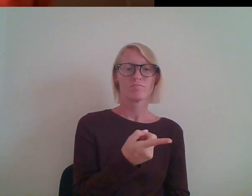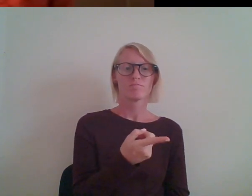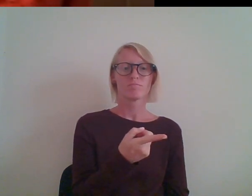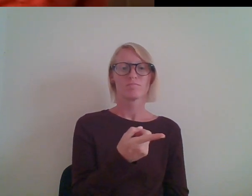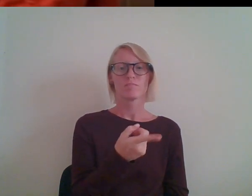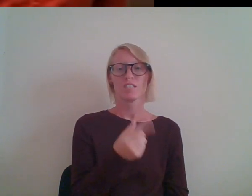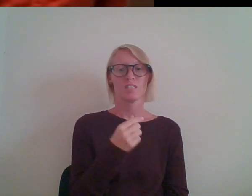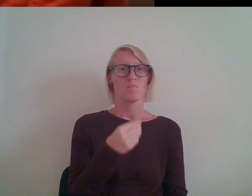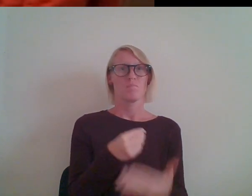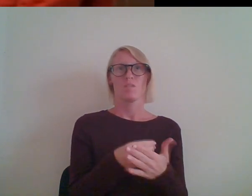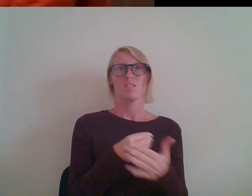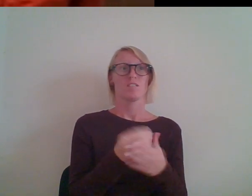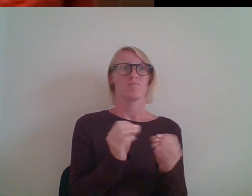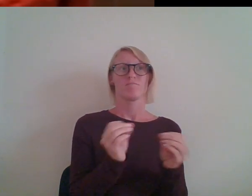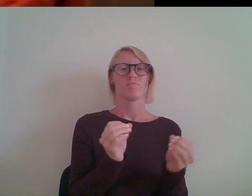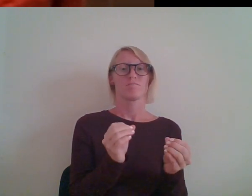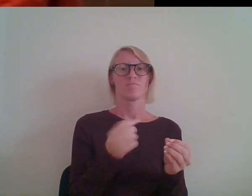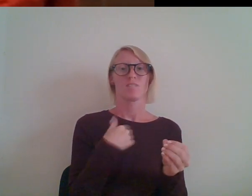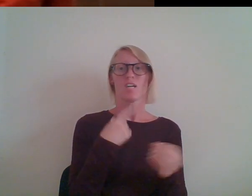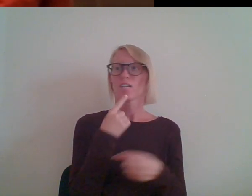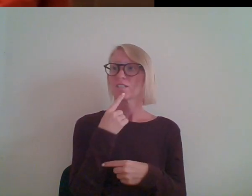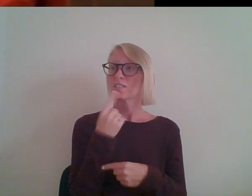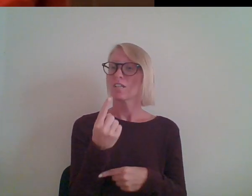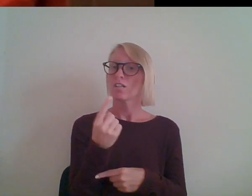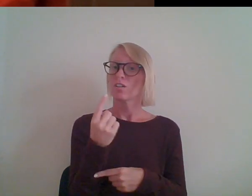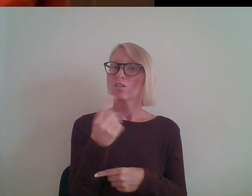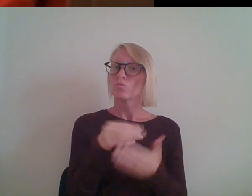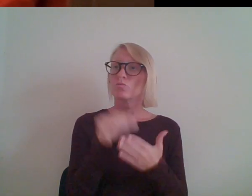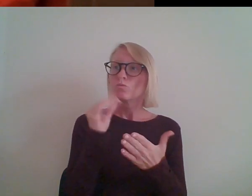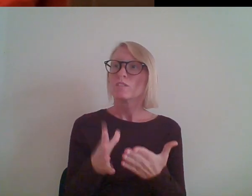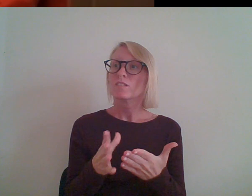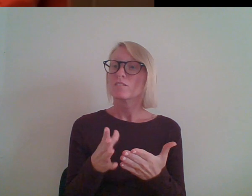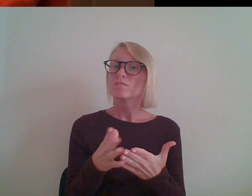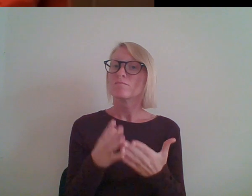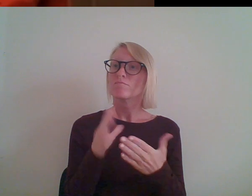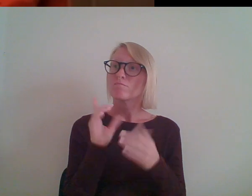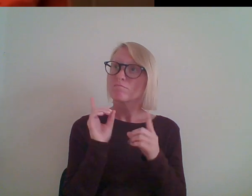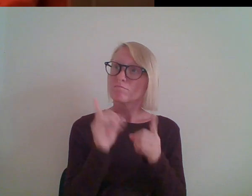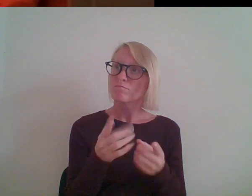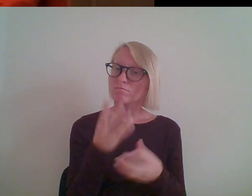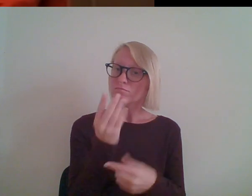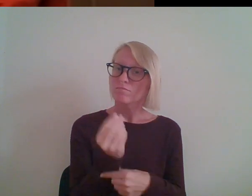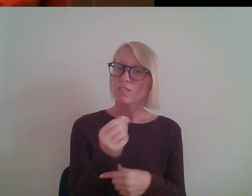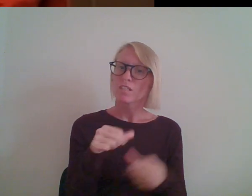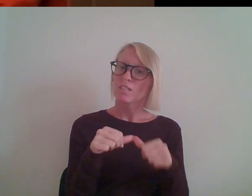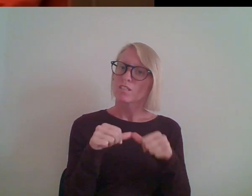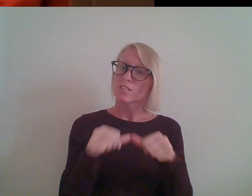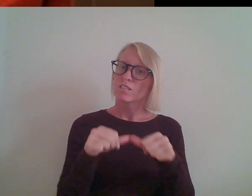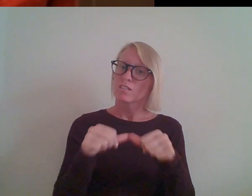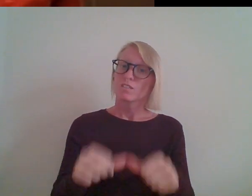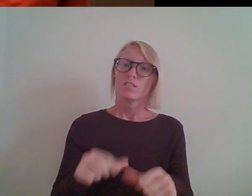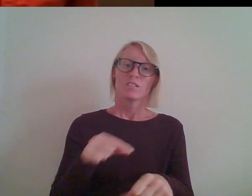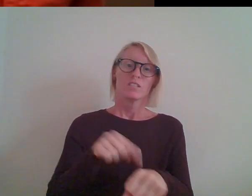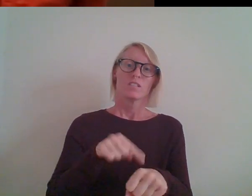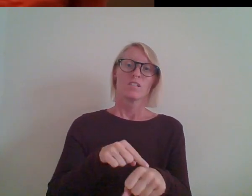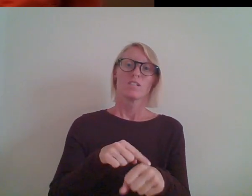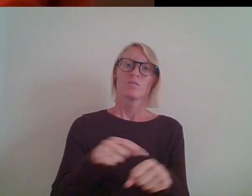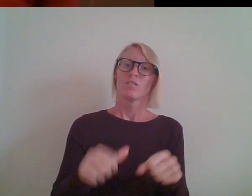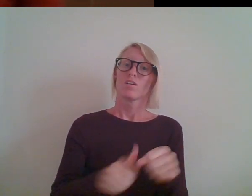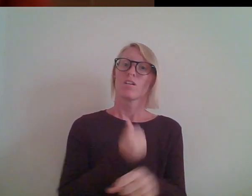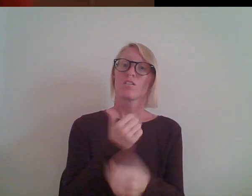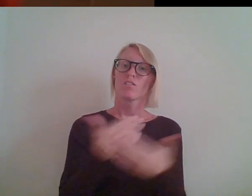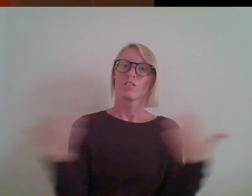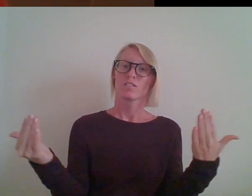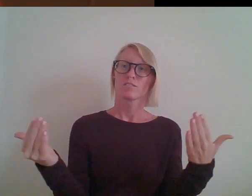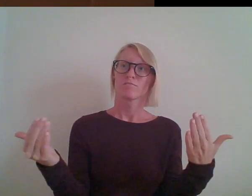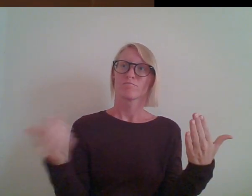money. I tell students, and they go, yeah, that's nice. But they continue to use their time for other things. It's kind of interesting,